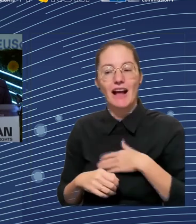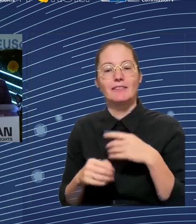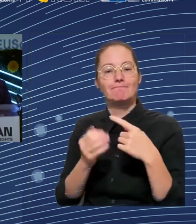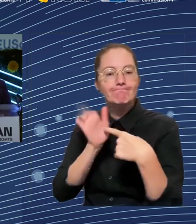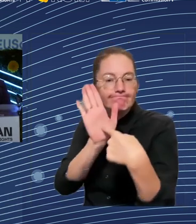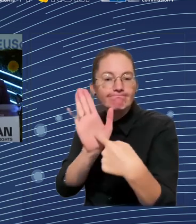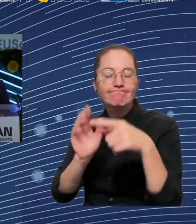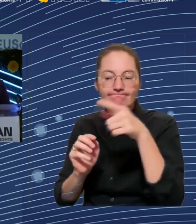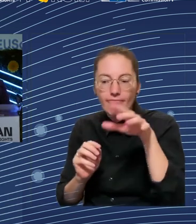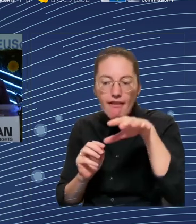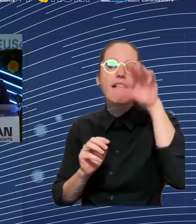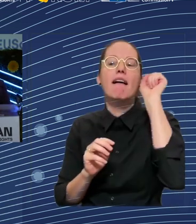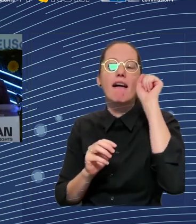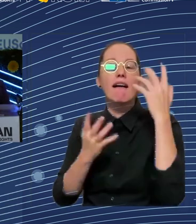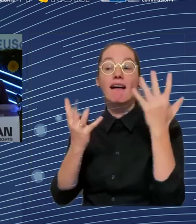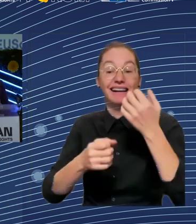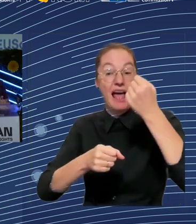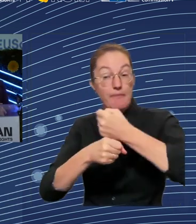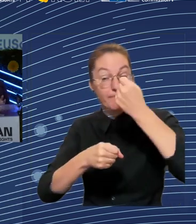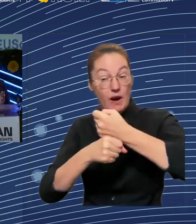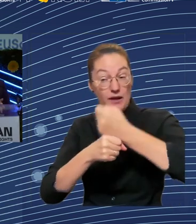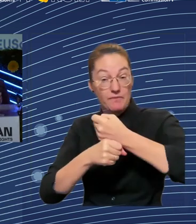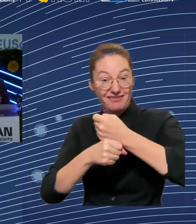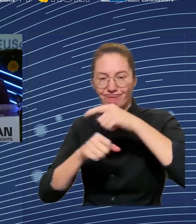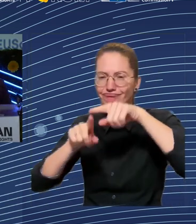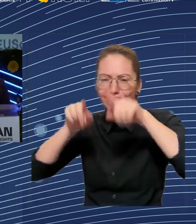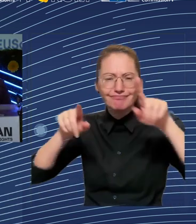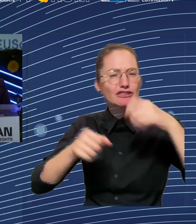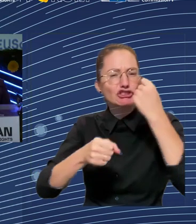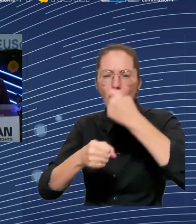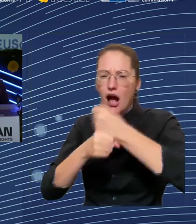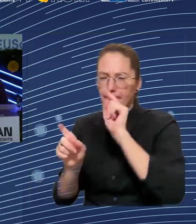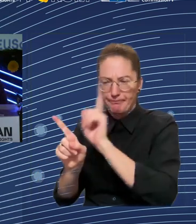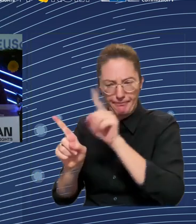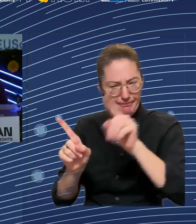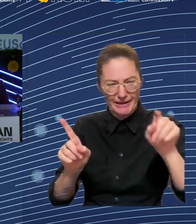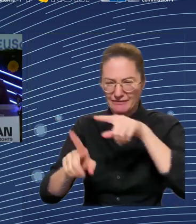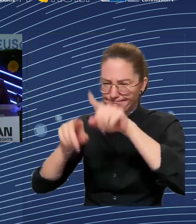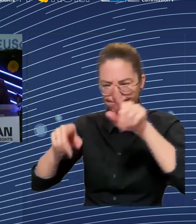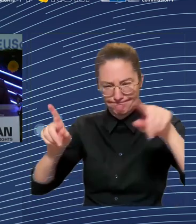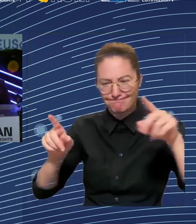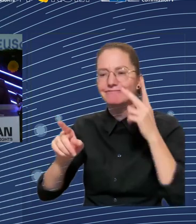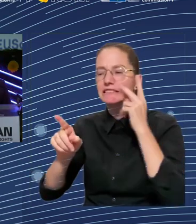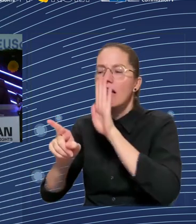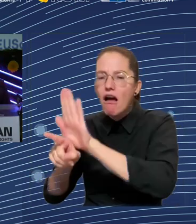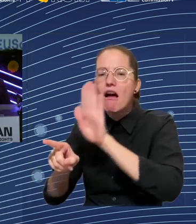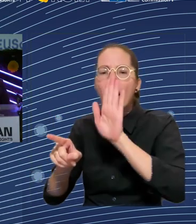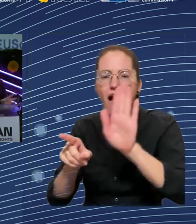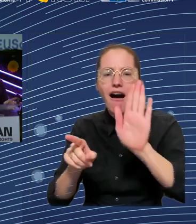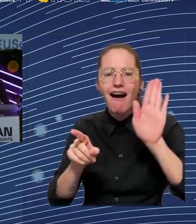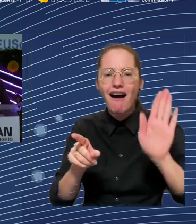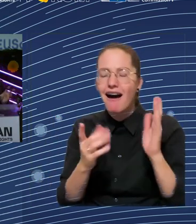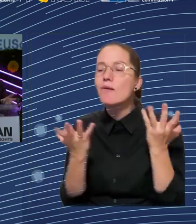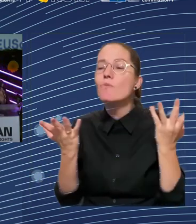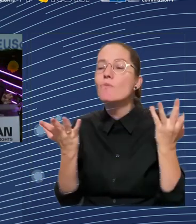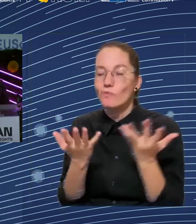meet, slash earnings, and contract type. So the share of non-standard employment within shortage occupations. And we